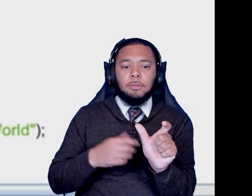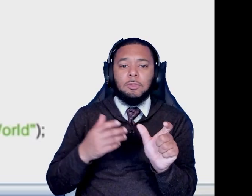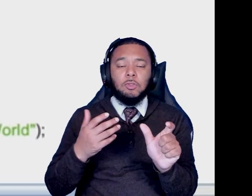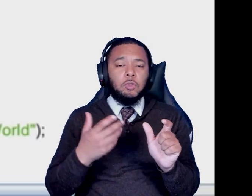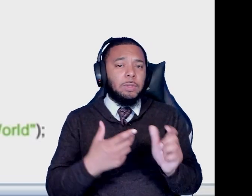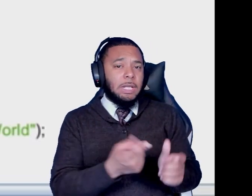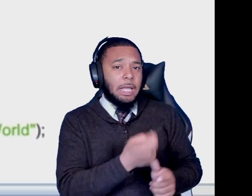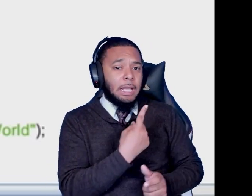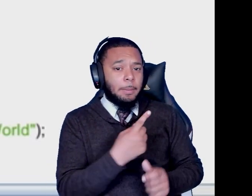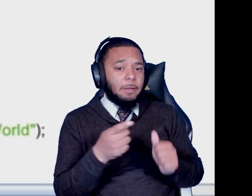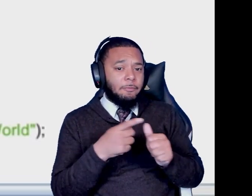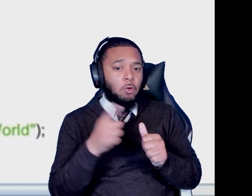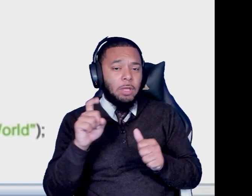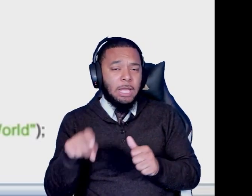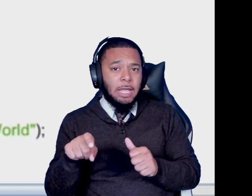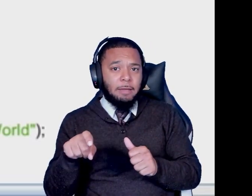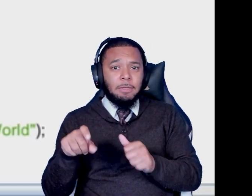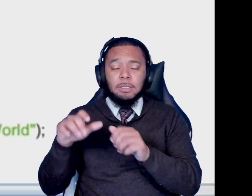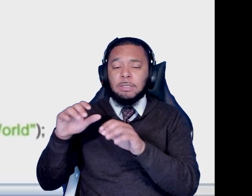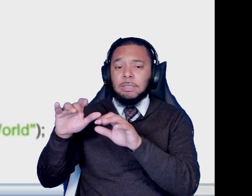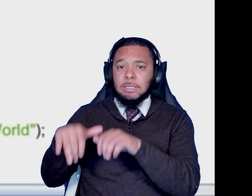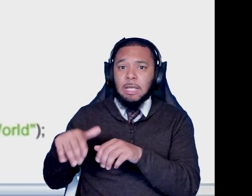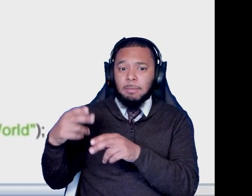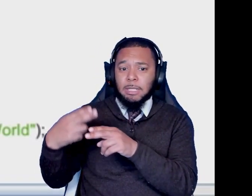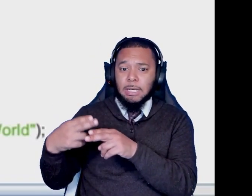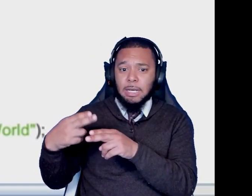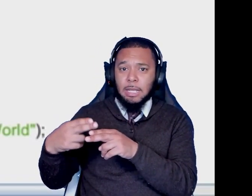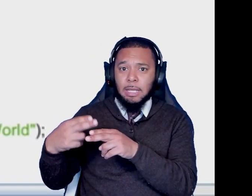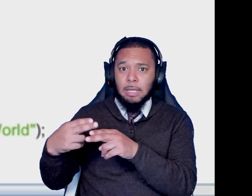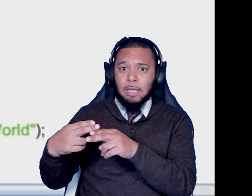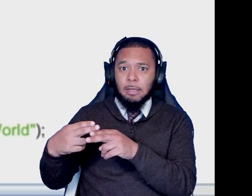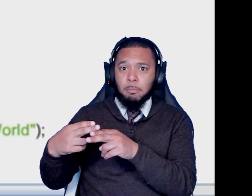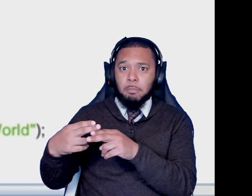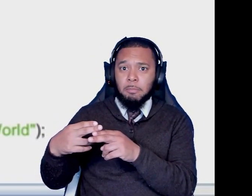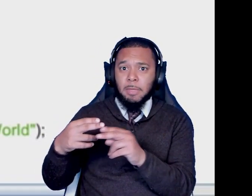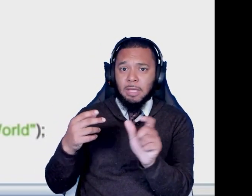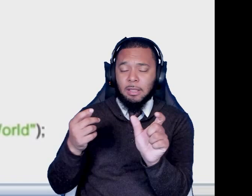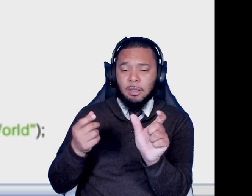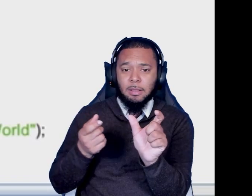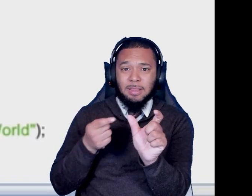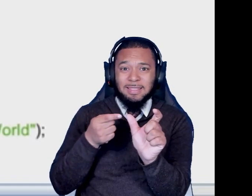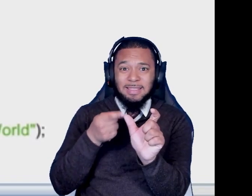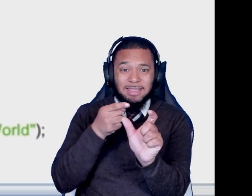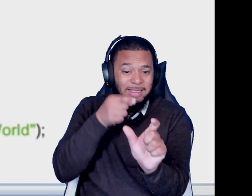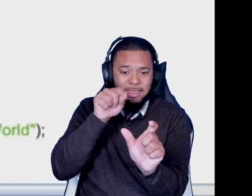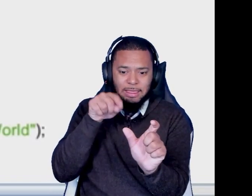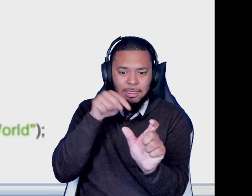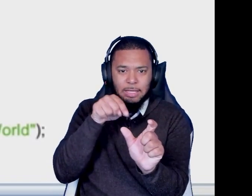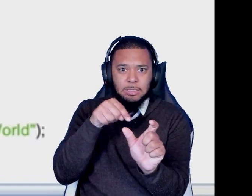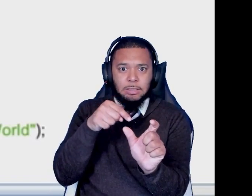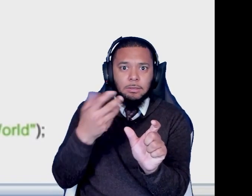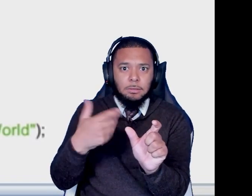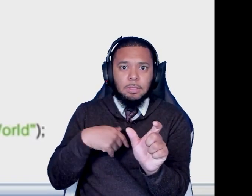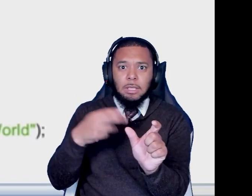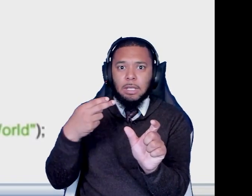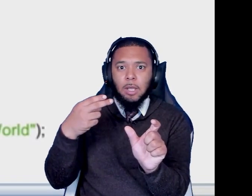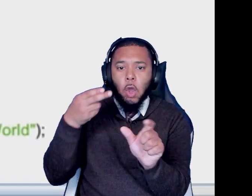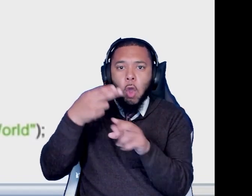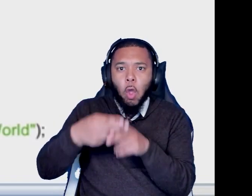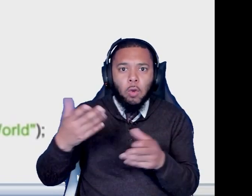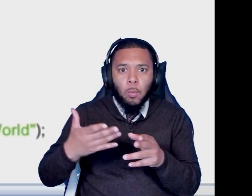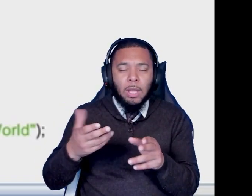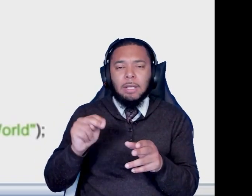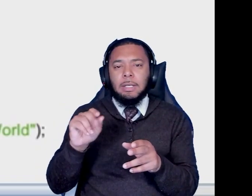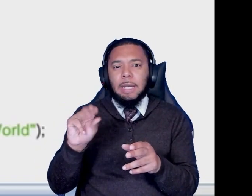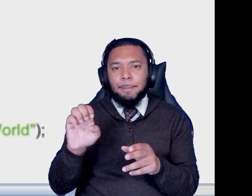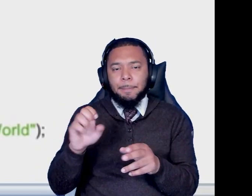I first type in the variable name, because that is the thing that's going to be assigned a value. And then I use